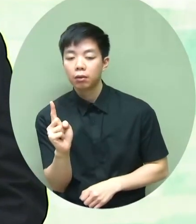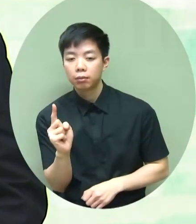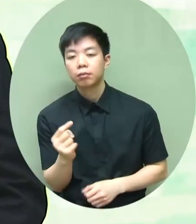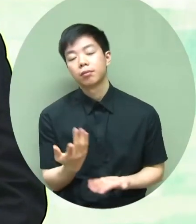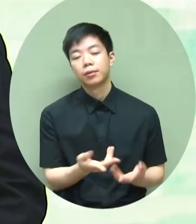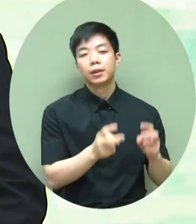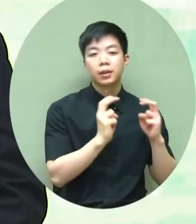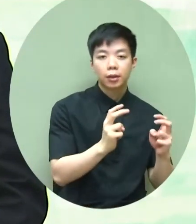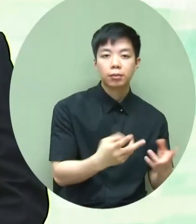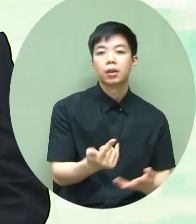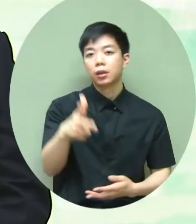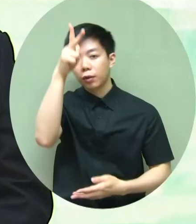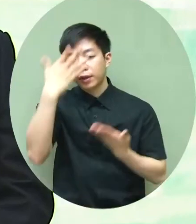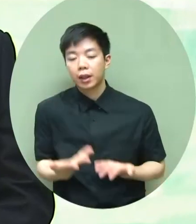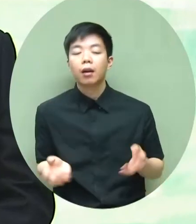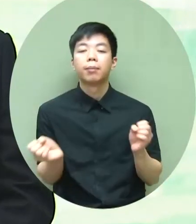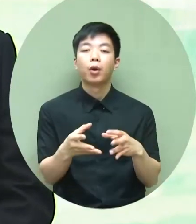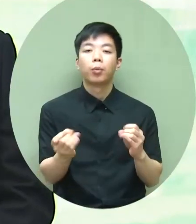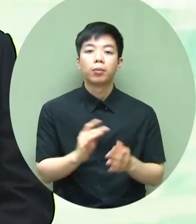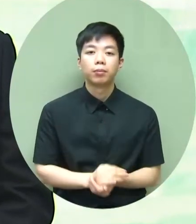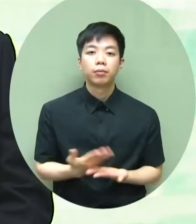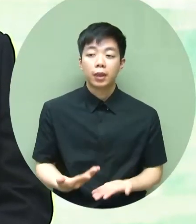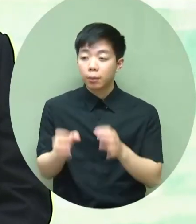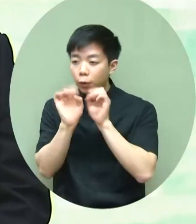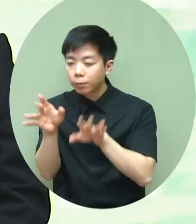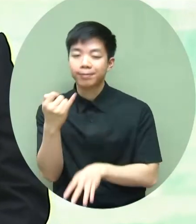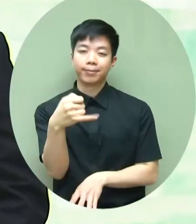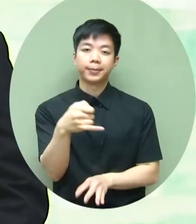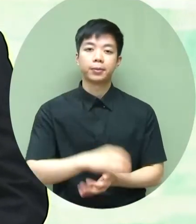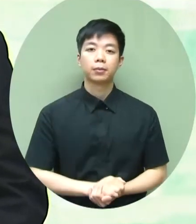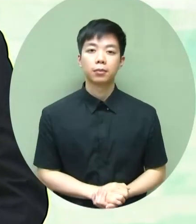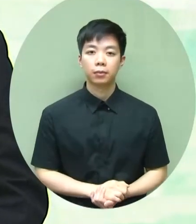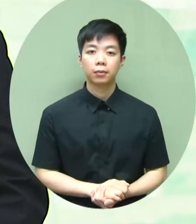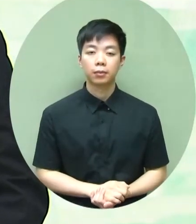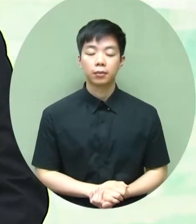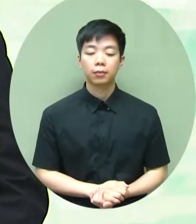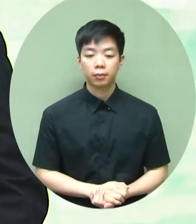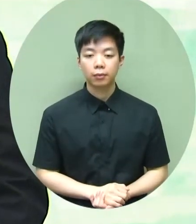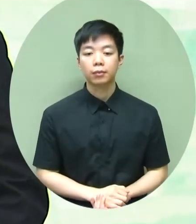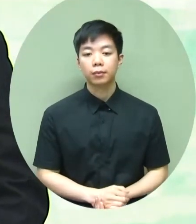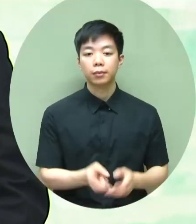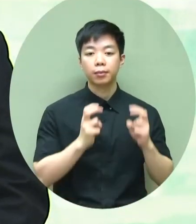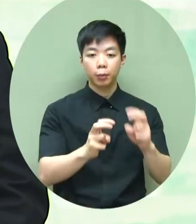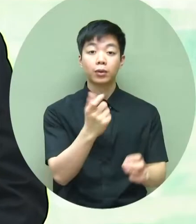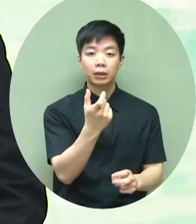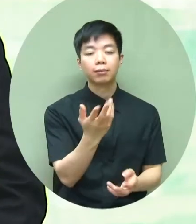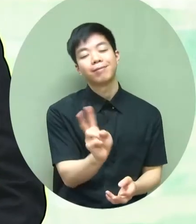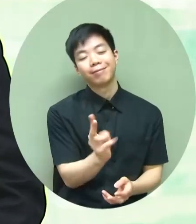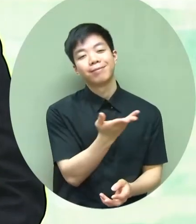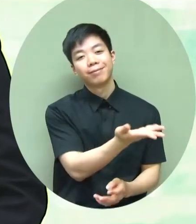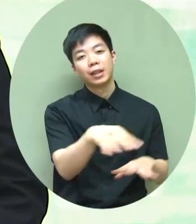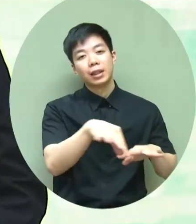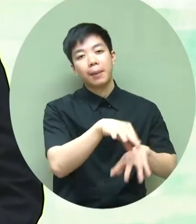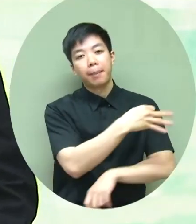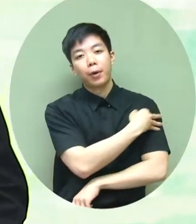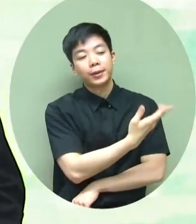respective responsibilities, we are now following up with MTRCL, and it's not convenient for me to disclose the details. As